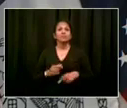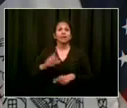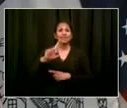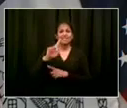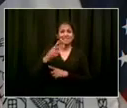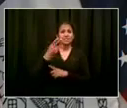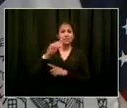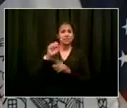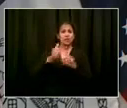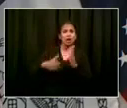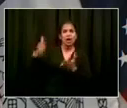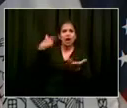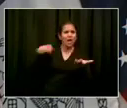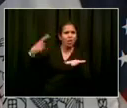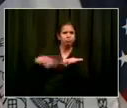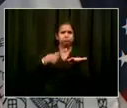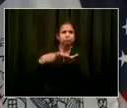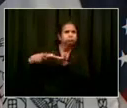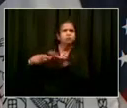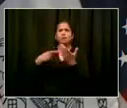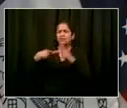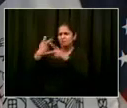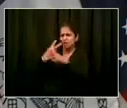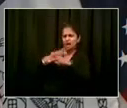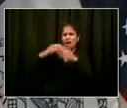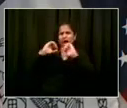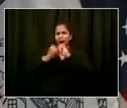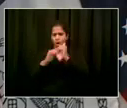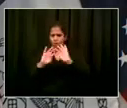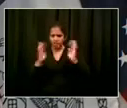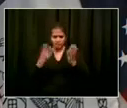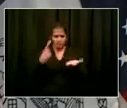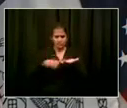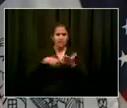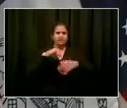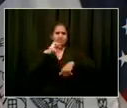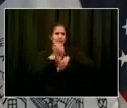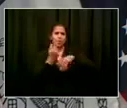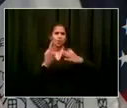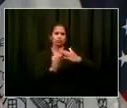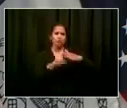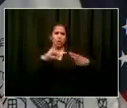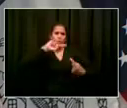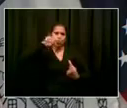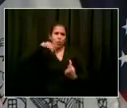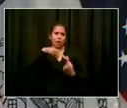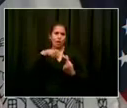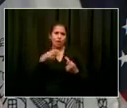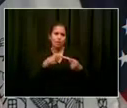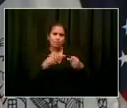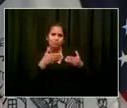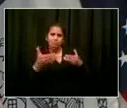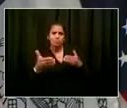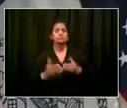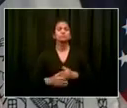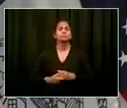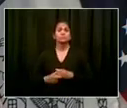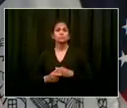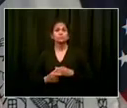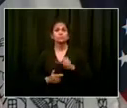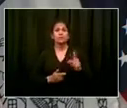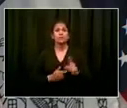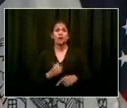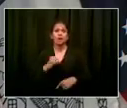that policy. And the work has never stopped. We have said from the beginning we want to get out of hotels, we want to get out of